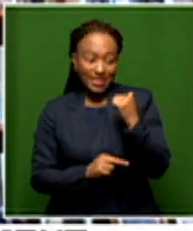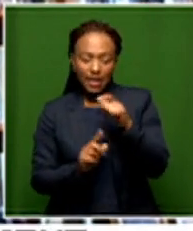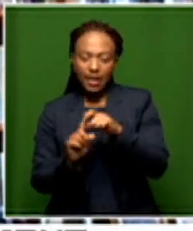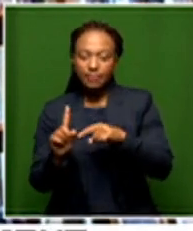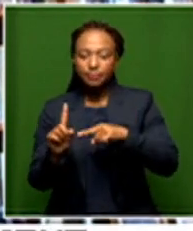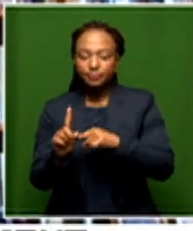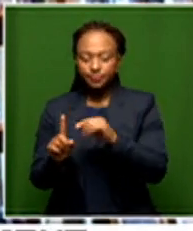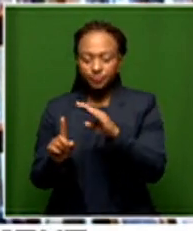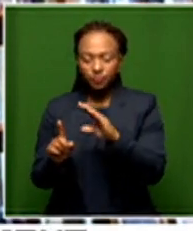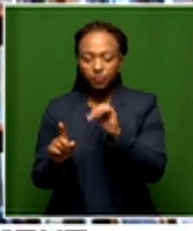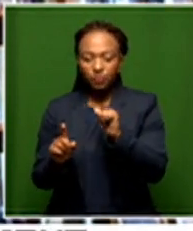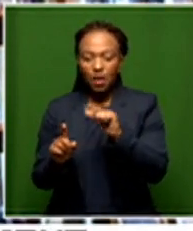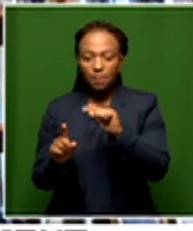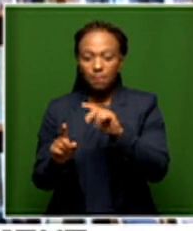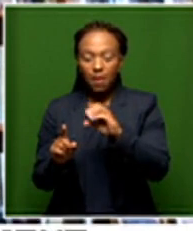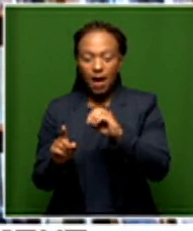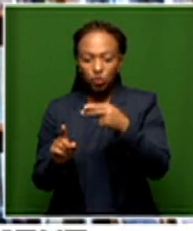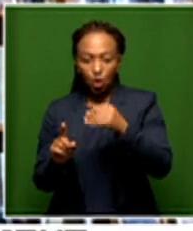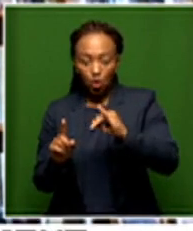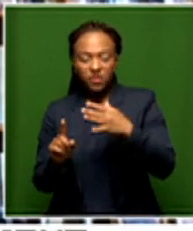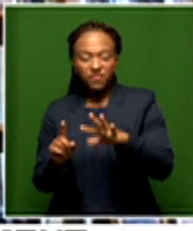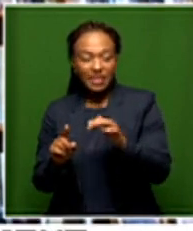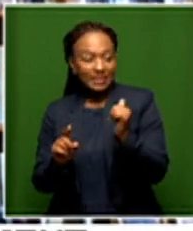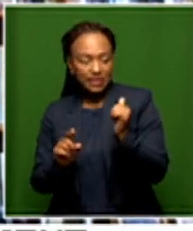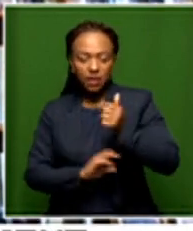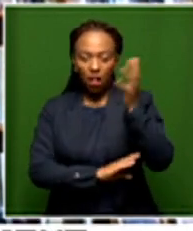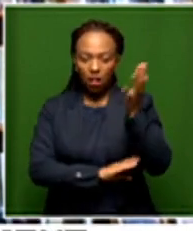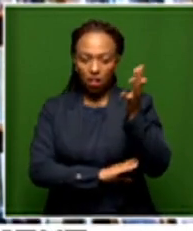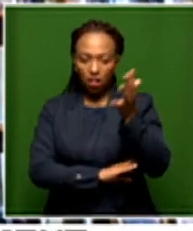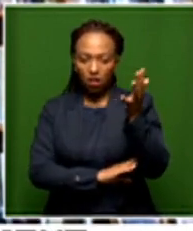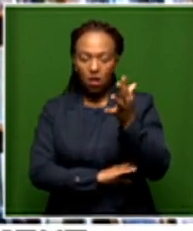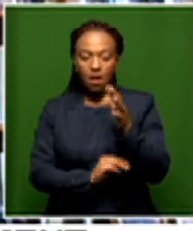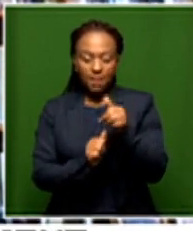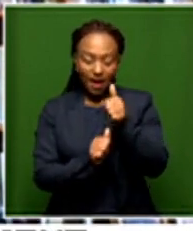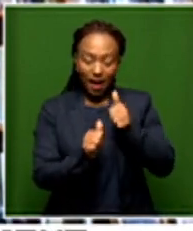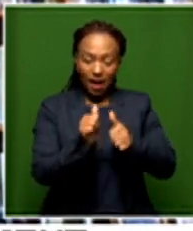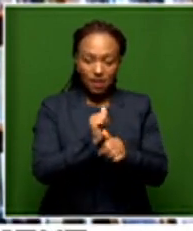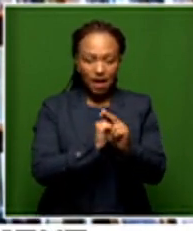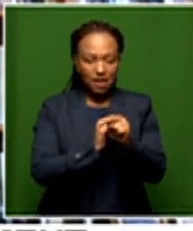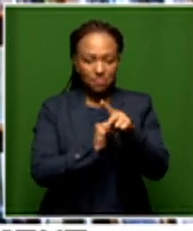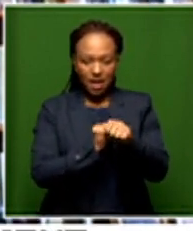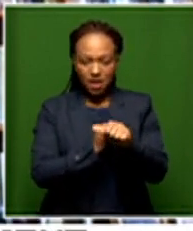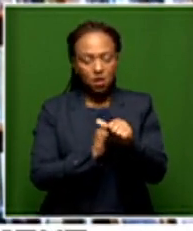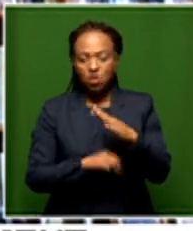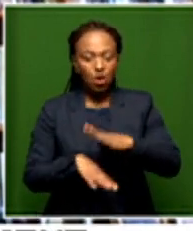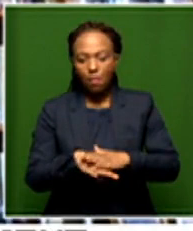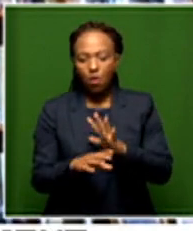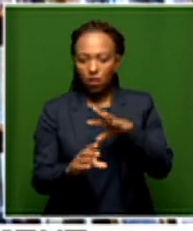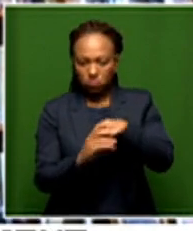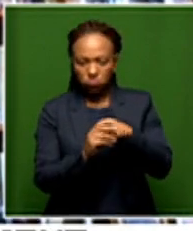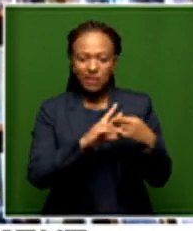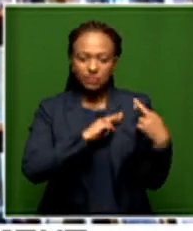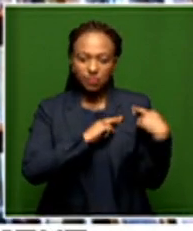yesterday will not fall within the NPA's purview anymore. This